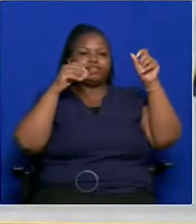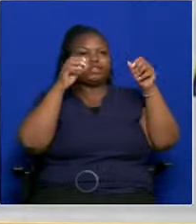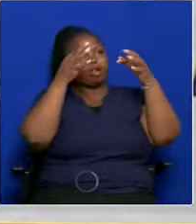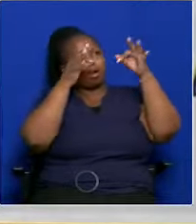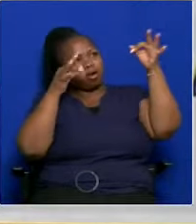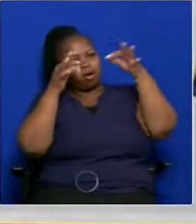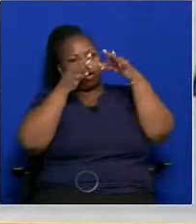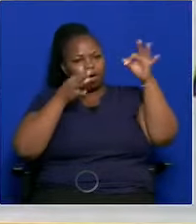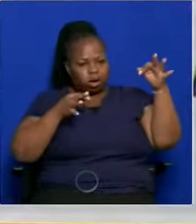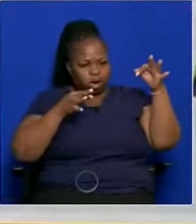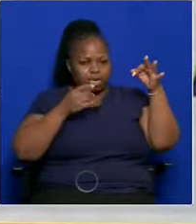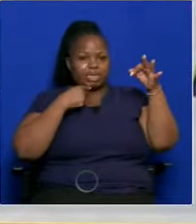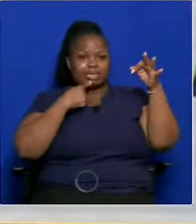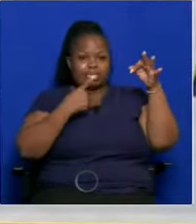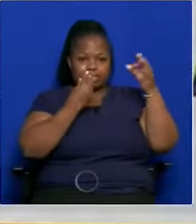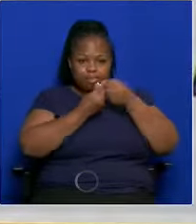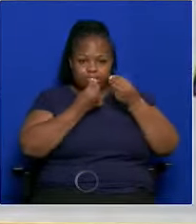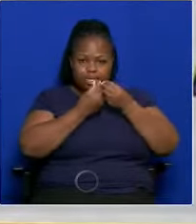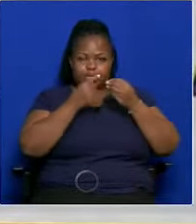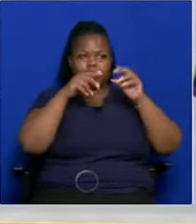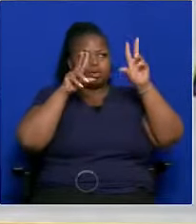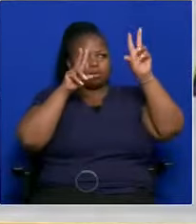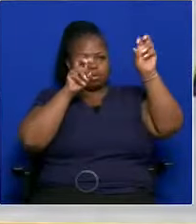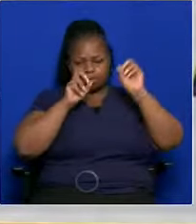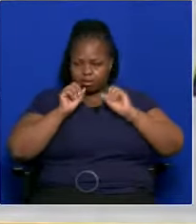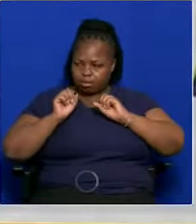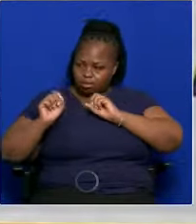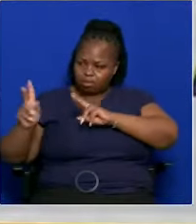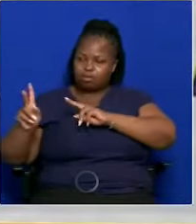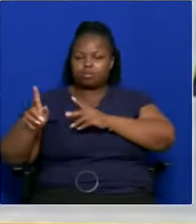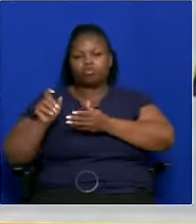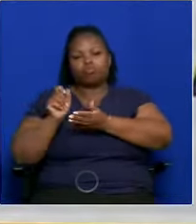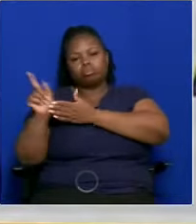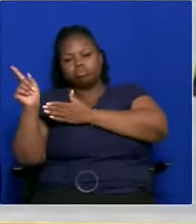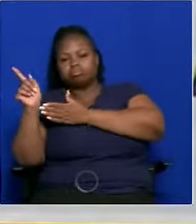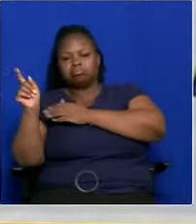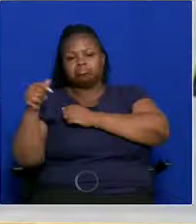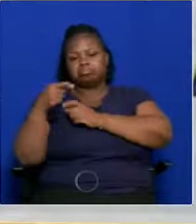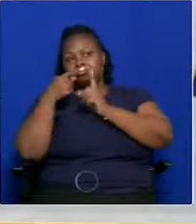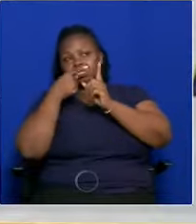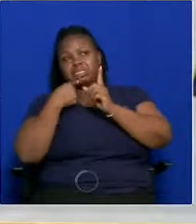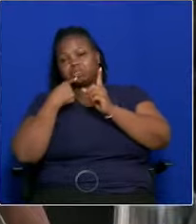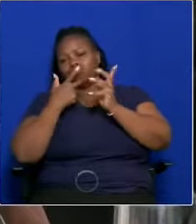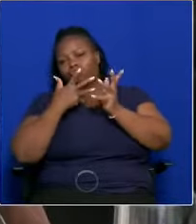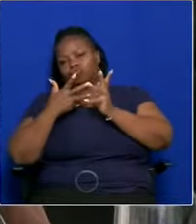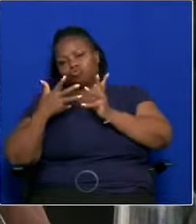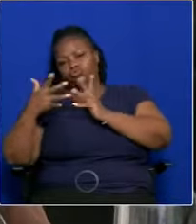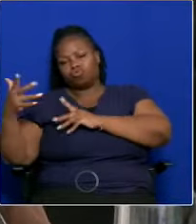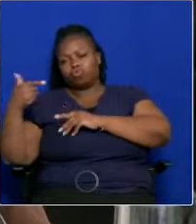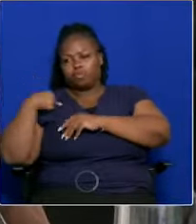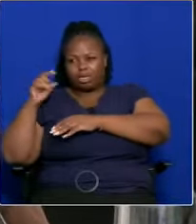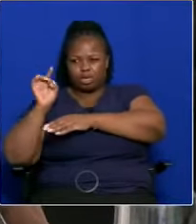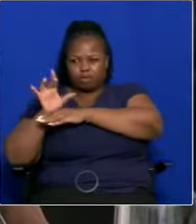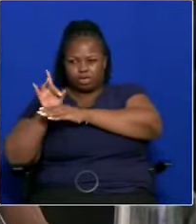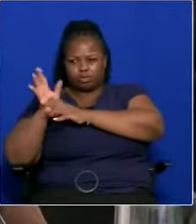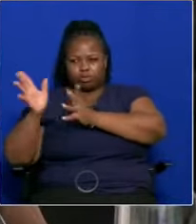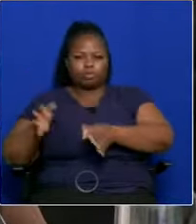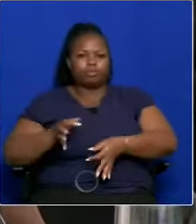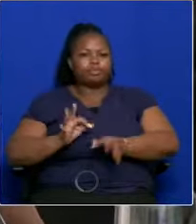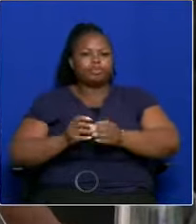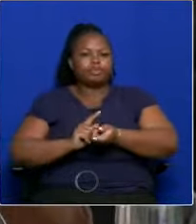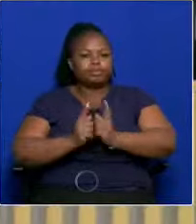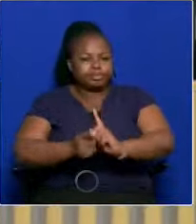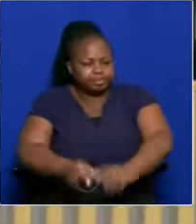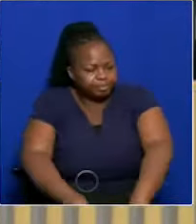say that those who know, they say this and that and that. General, the quotes to Sorry, philosophers.